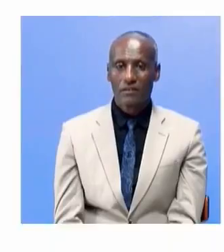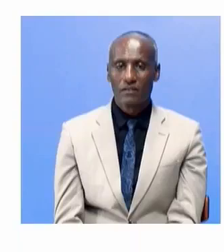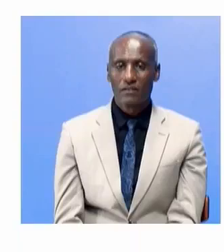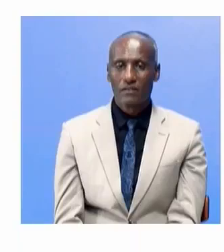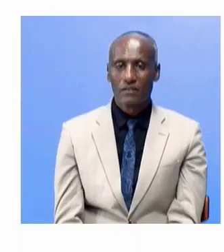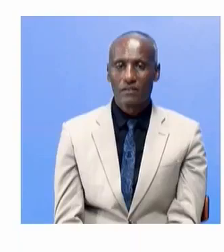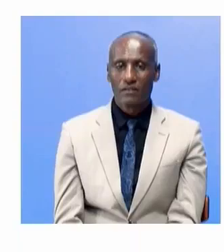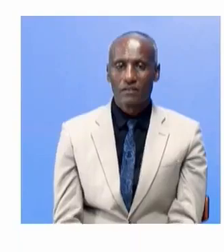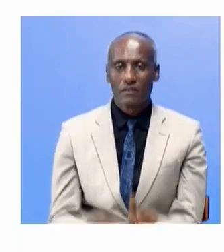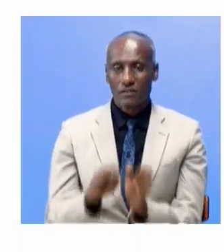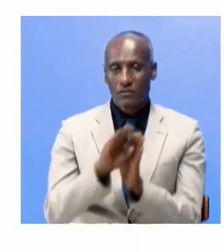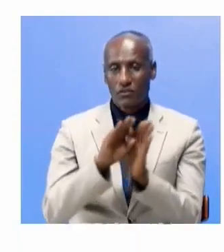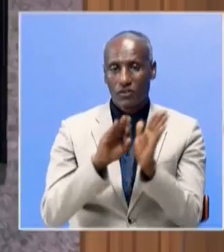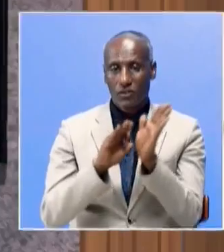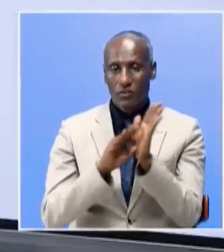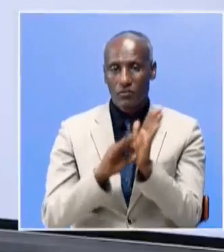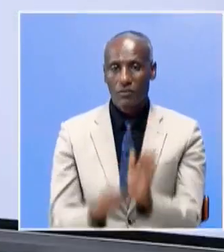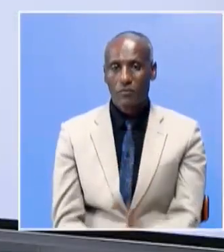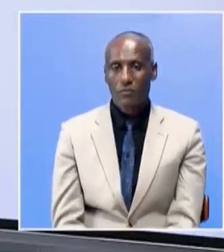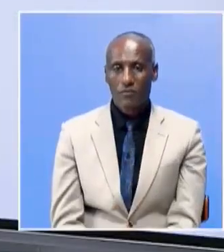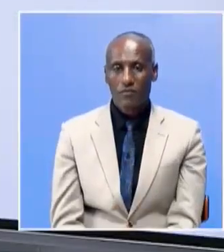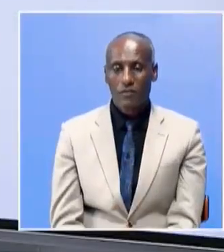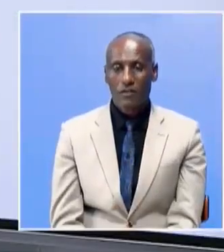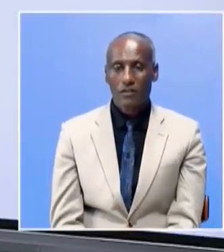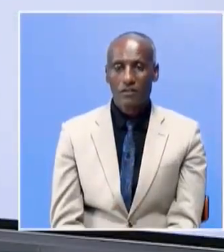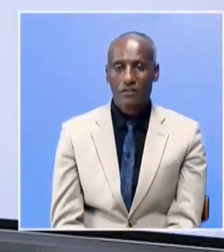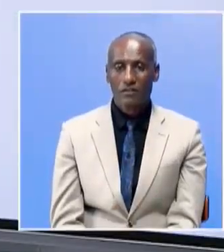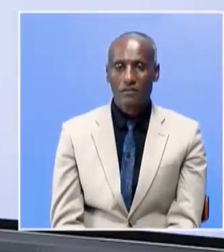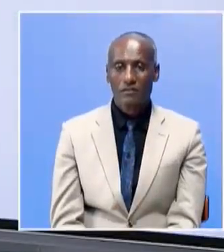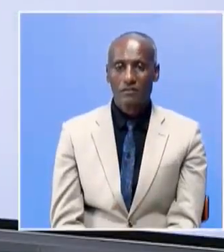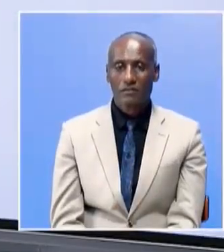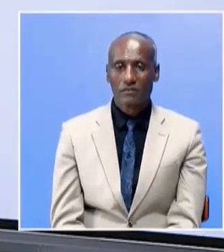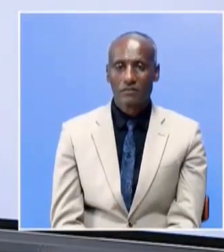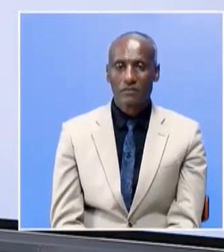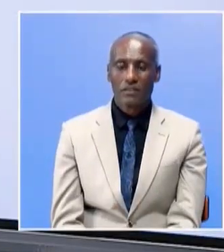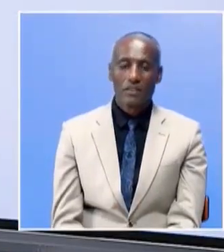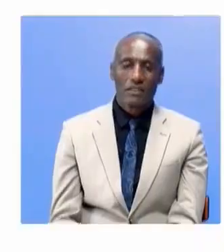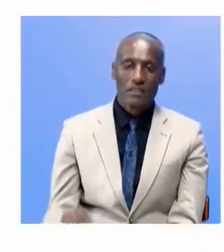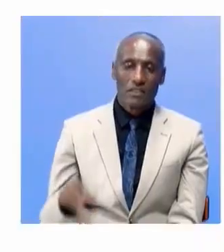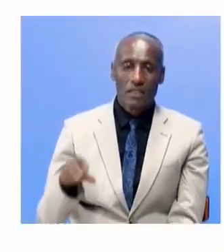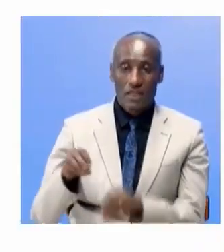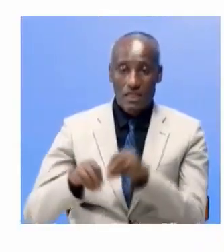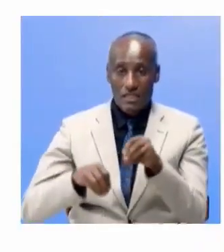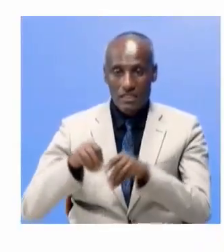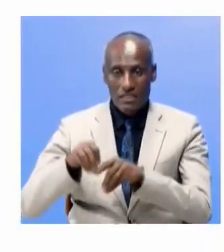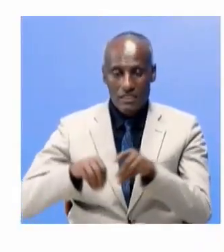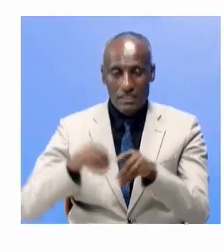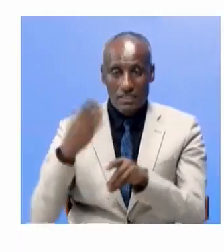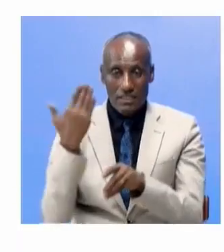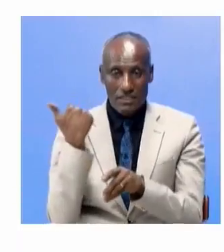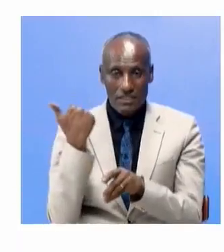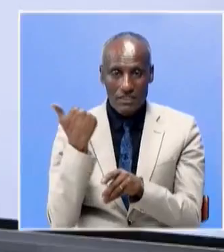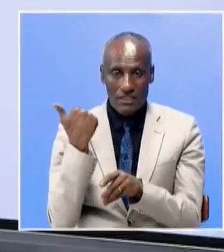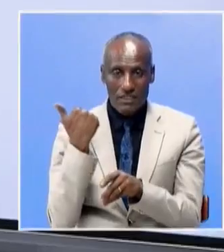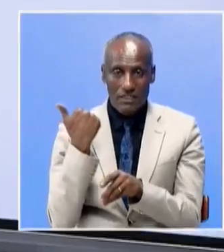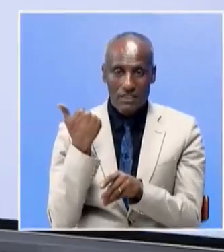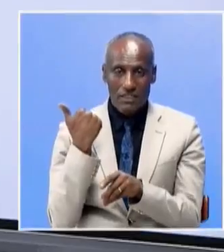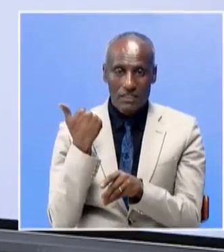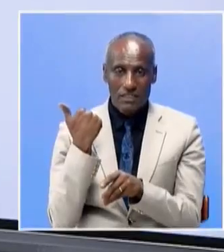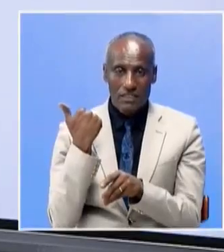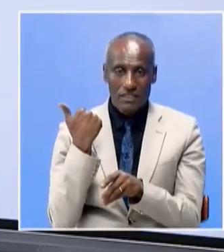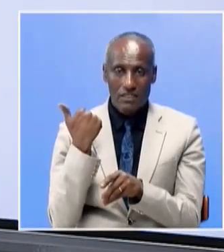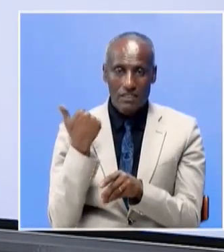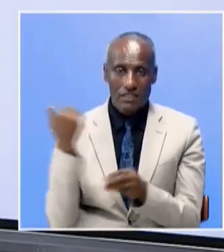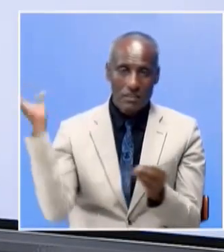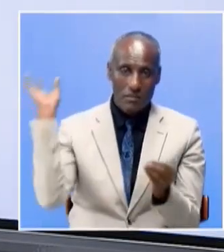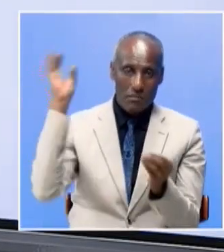of this concept is just here. We can derive from did. This means you have to start from